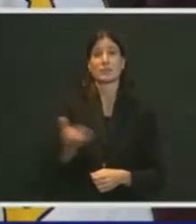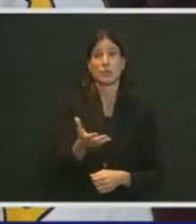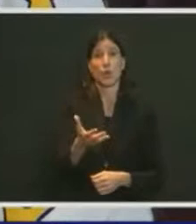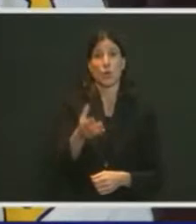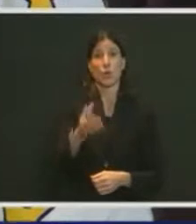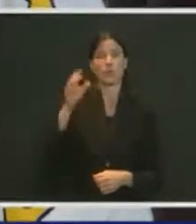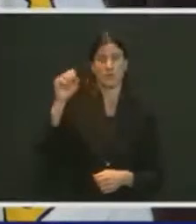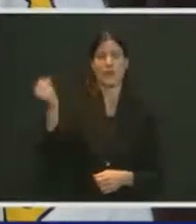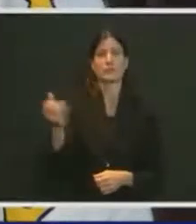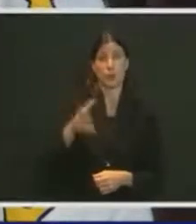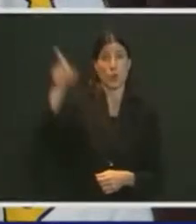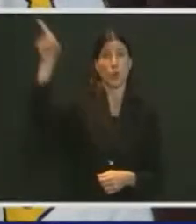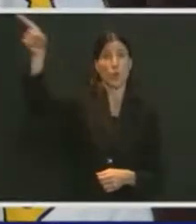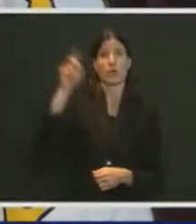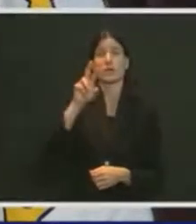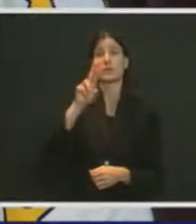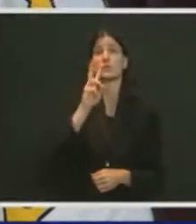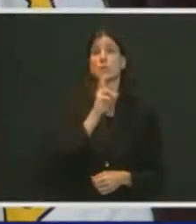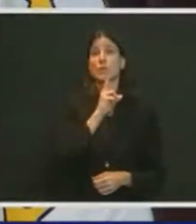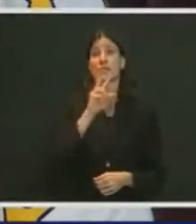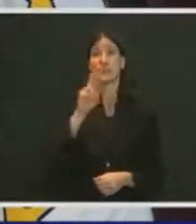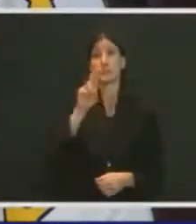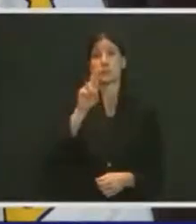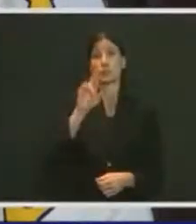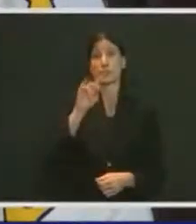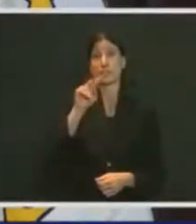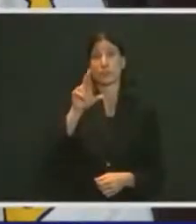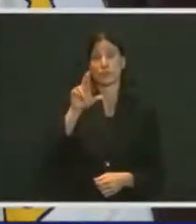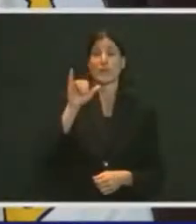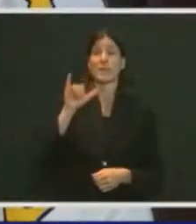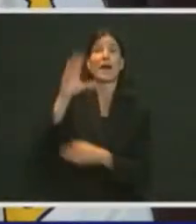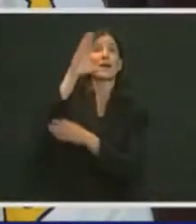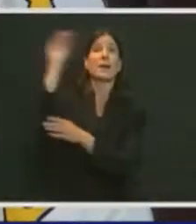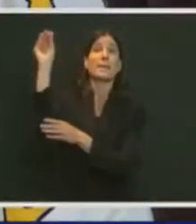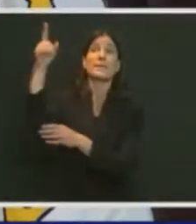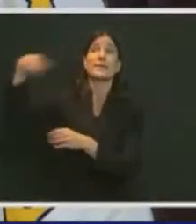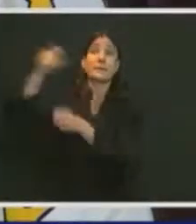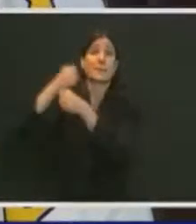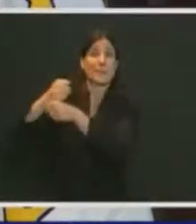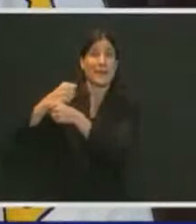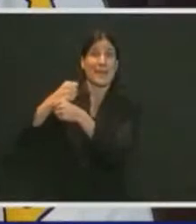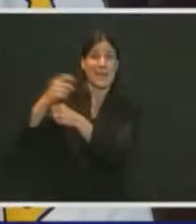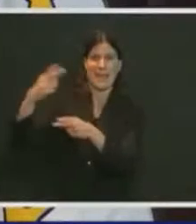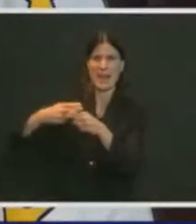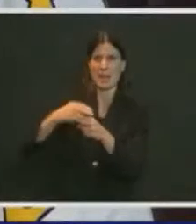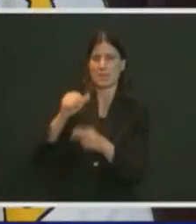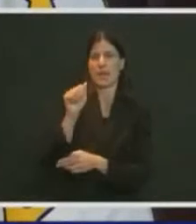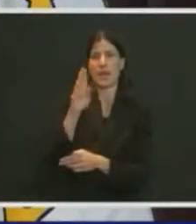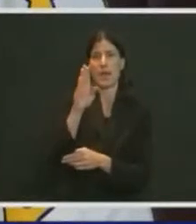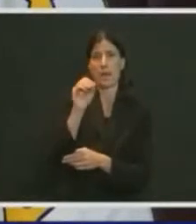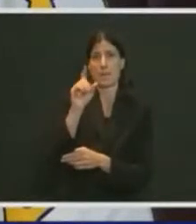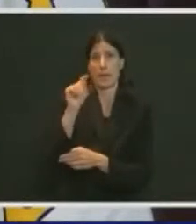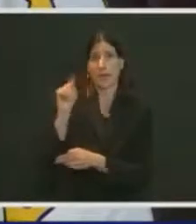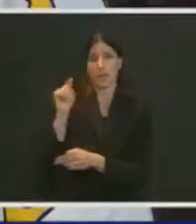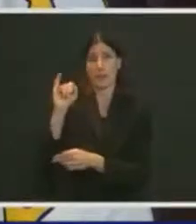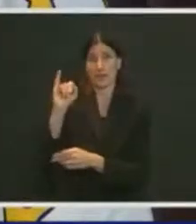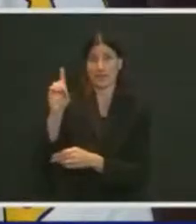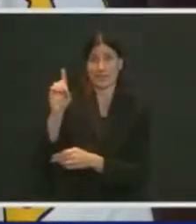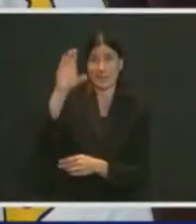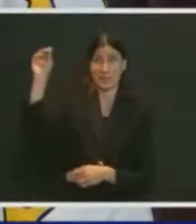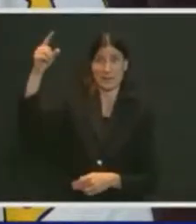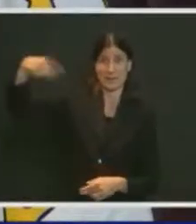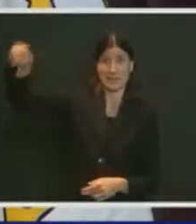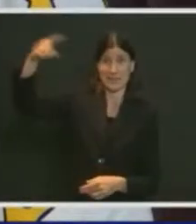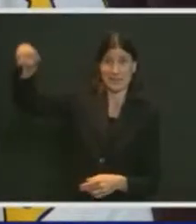tests are the tests being used at the testing site at Twin River. The